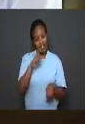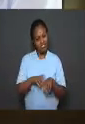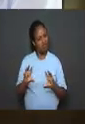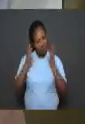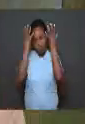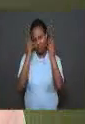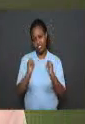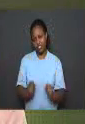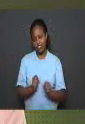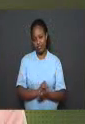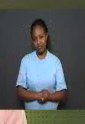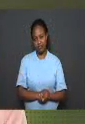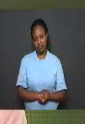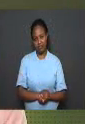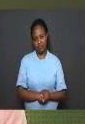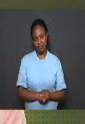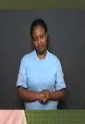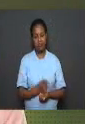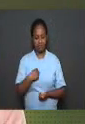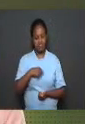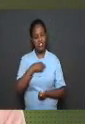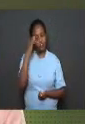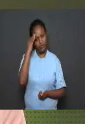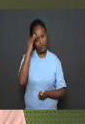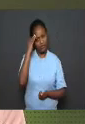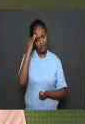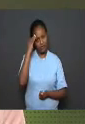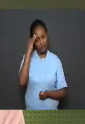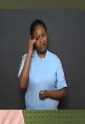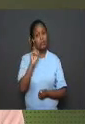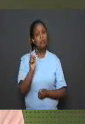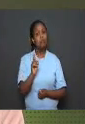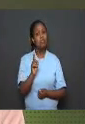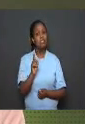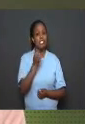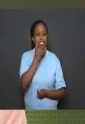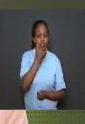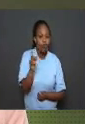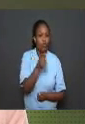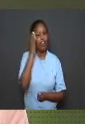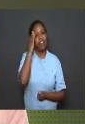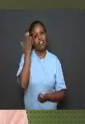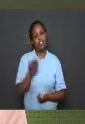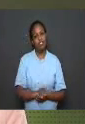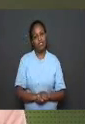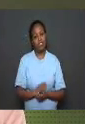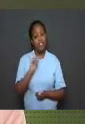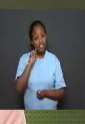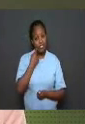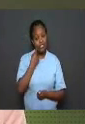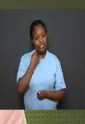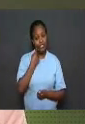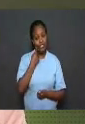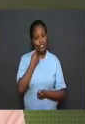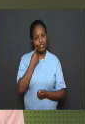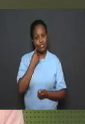angry. We know that what has been done is wrong, even if we do not